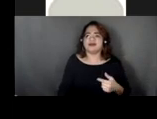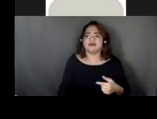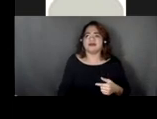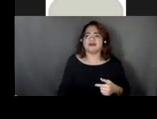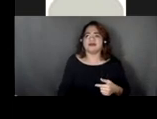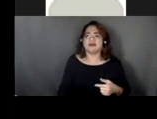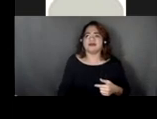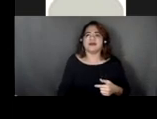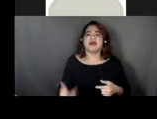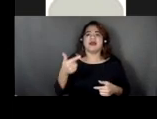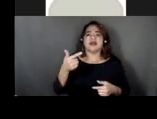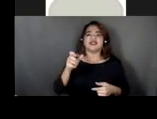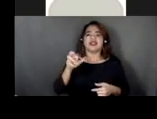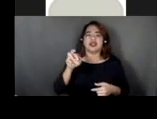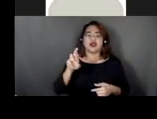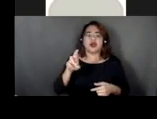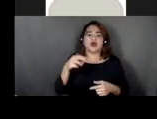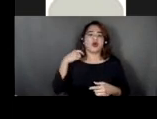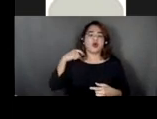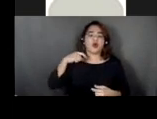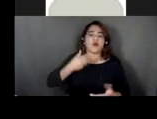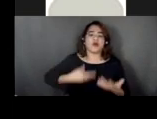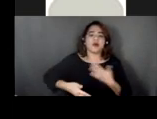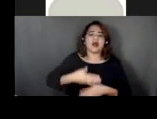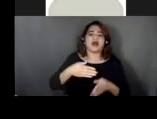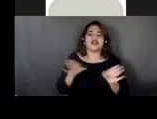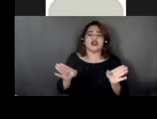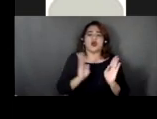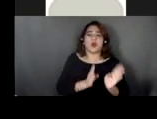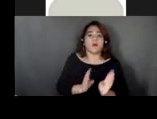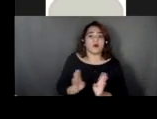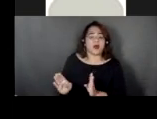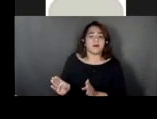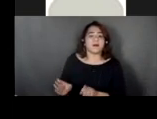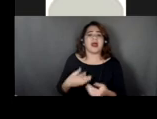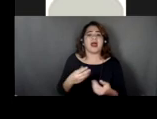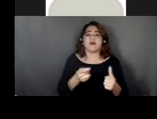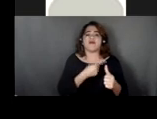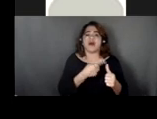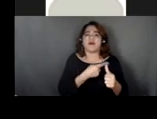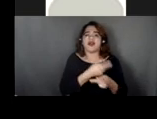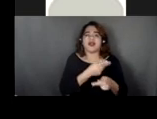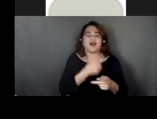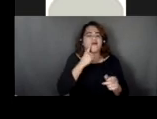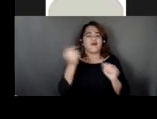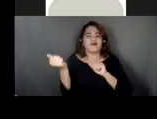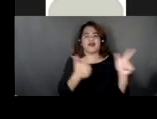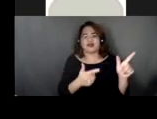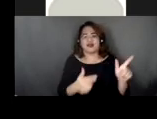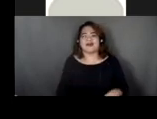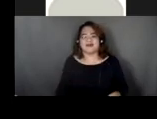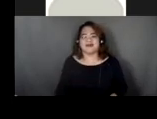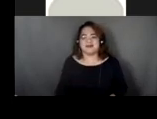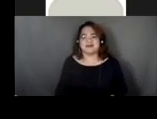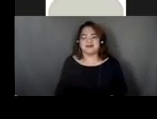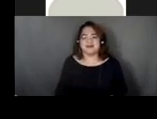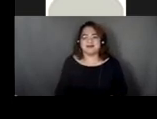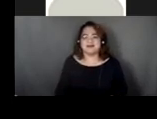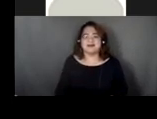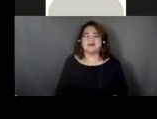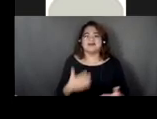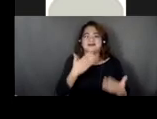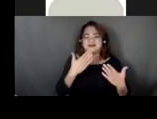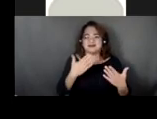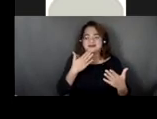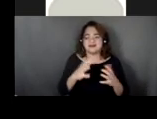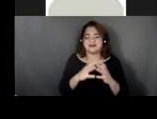hormone management as well as PrEP and general primary care for everybody. Thank you. Welcome. Thank you for